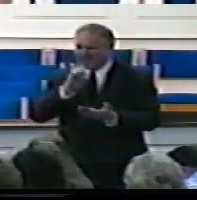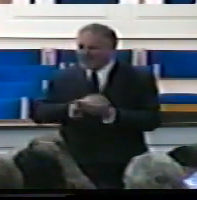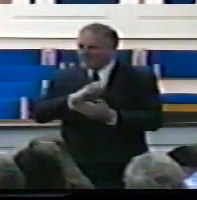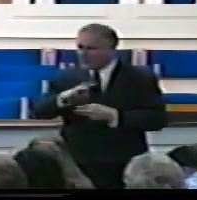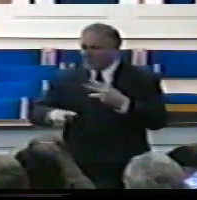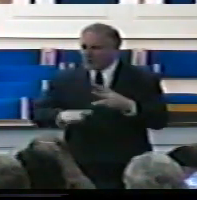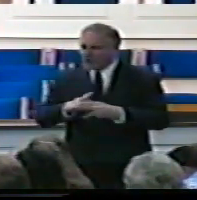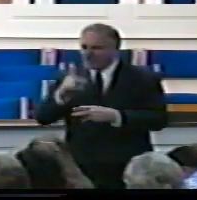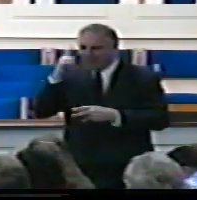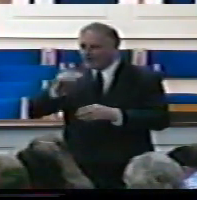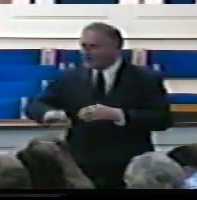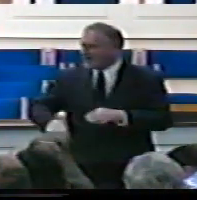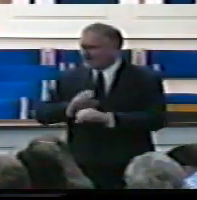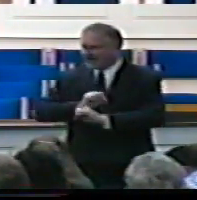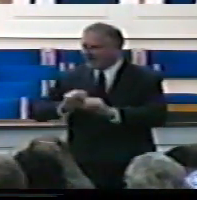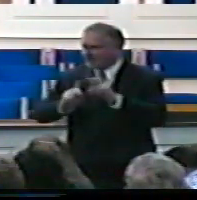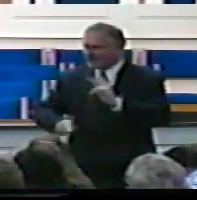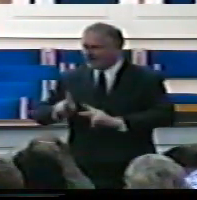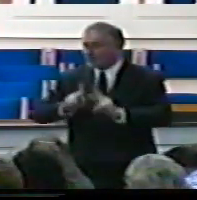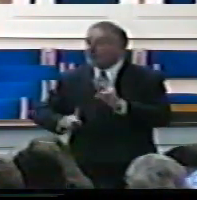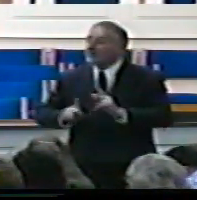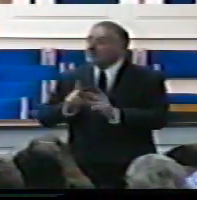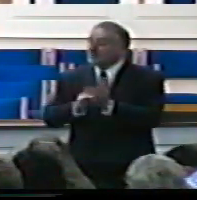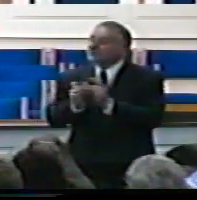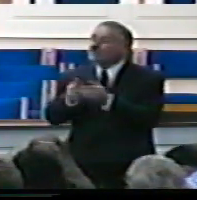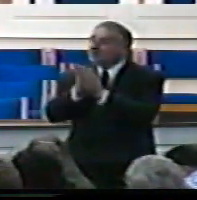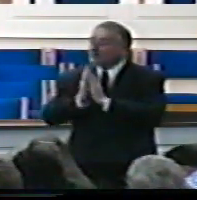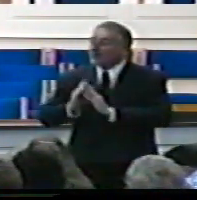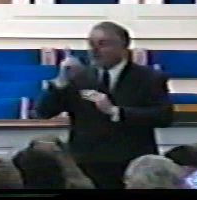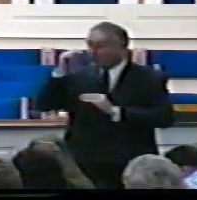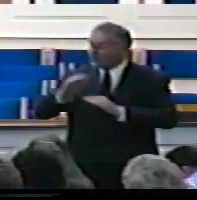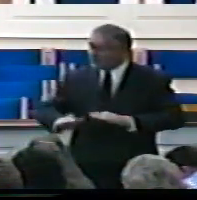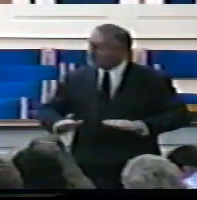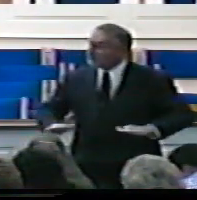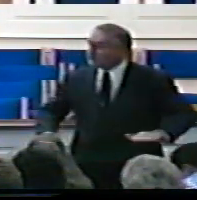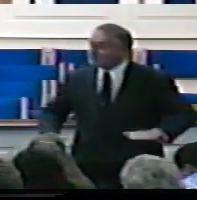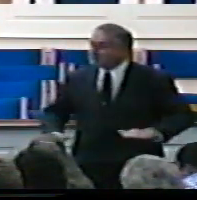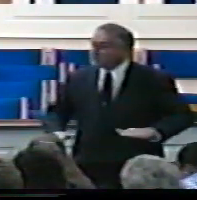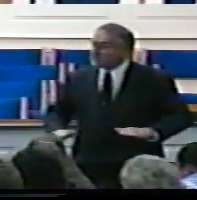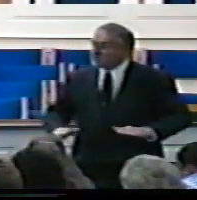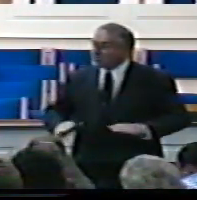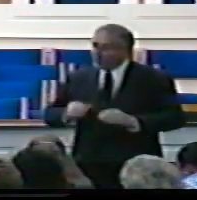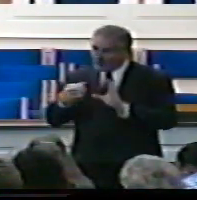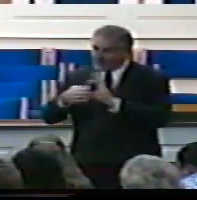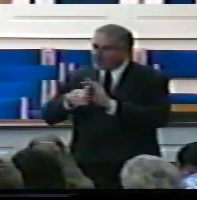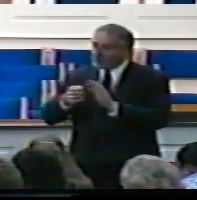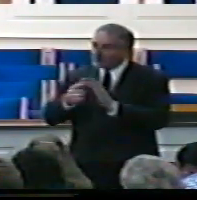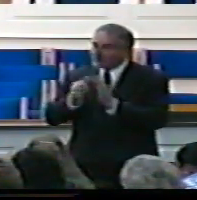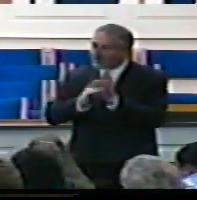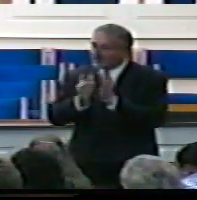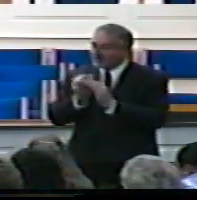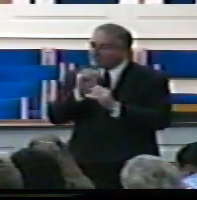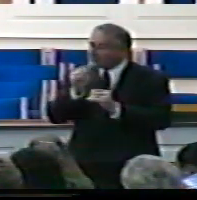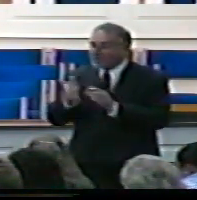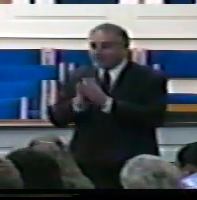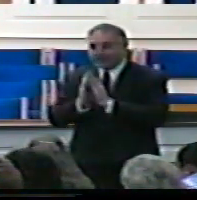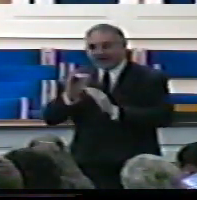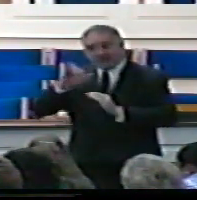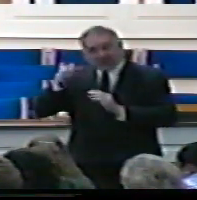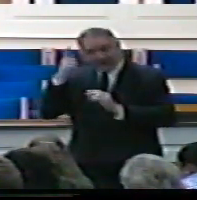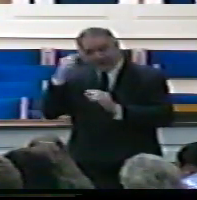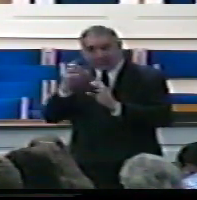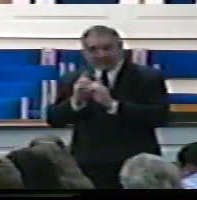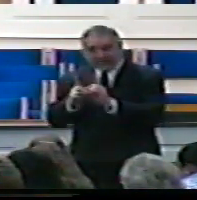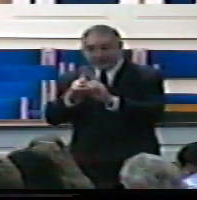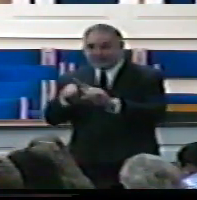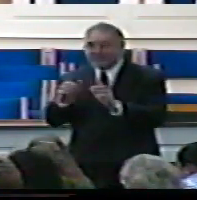for unsaved people here. He's praying for his children. He's not just praying for his disciples here. He's praying